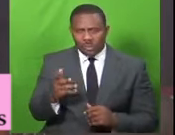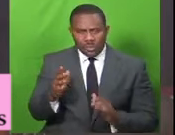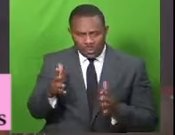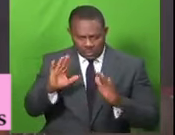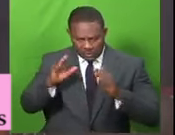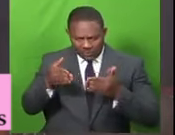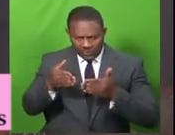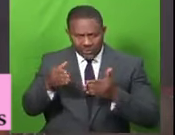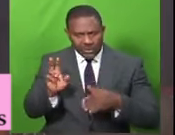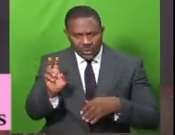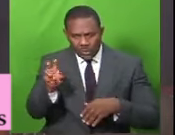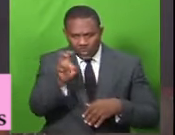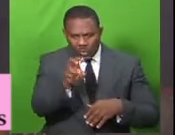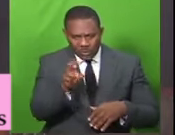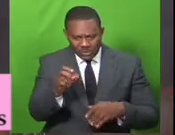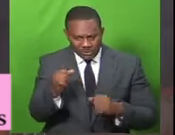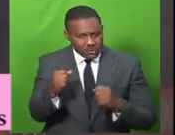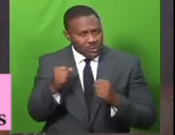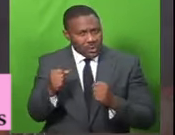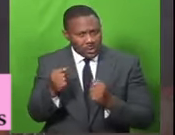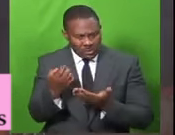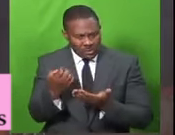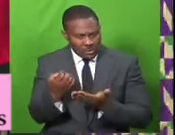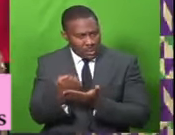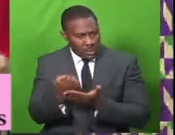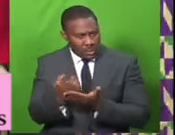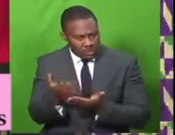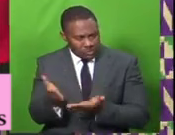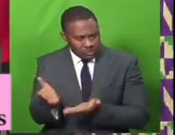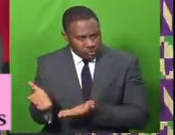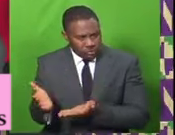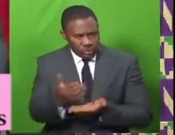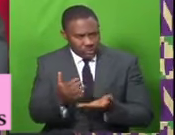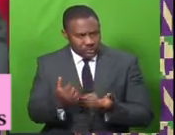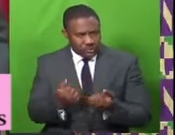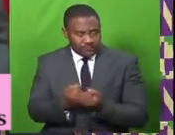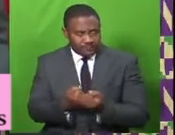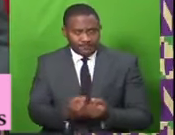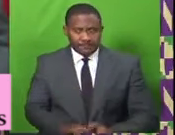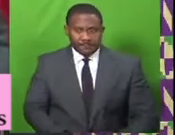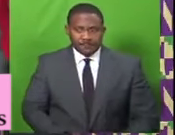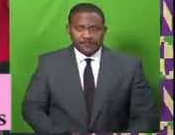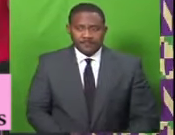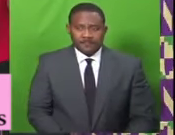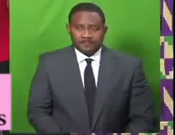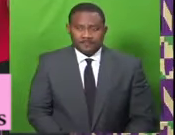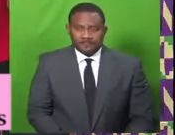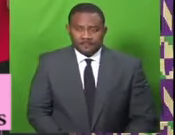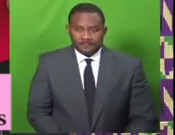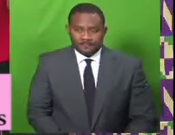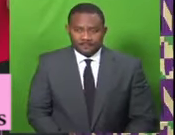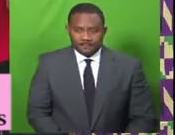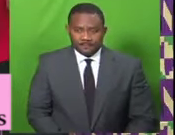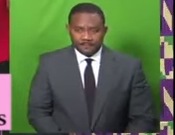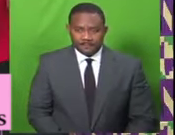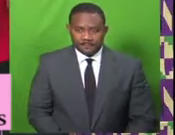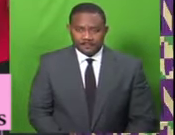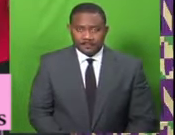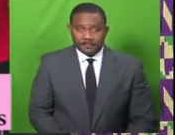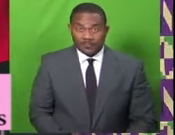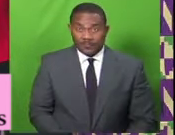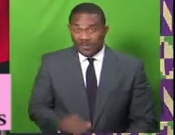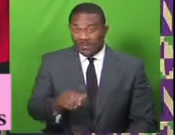strong primary source of growth for the economy. Mr. Speaker, Monday was 6 March,